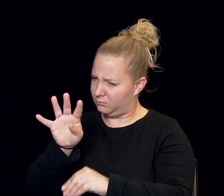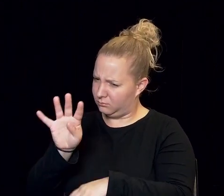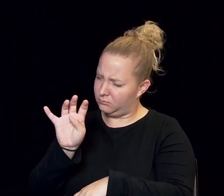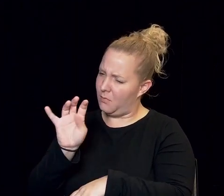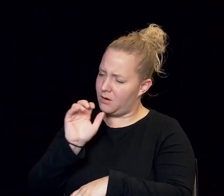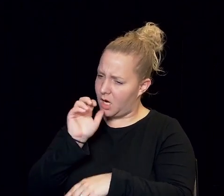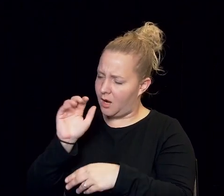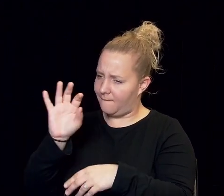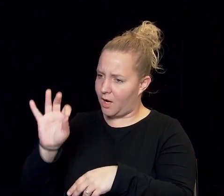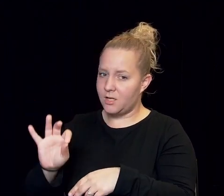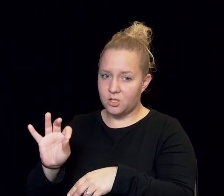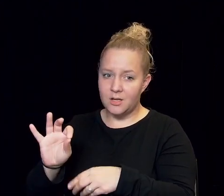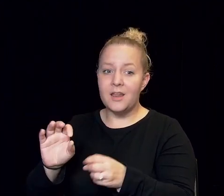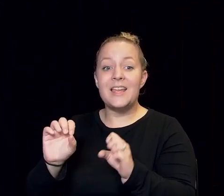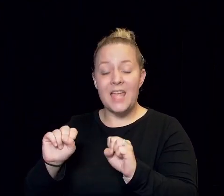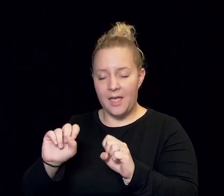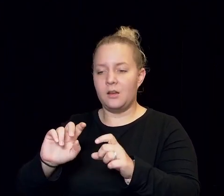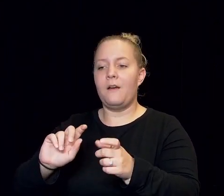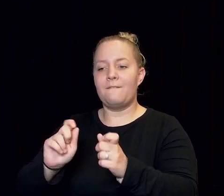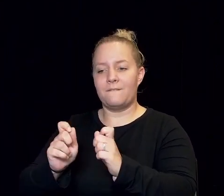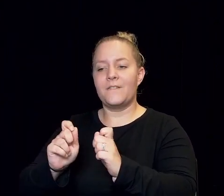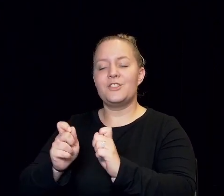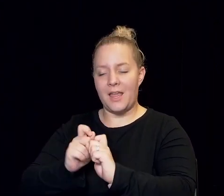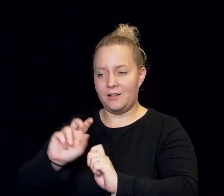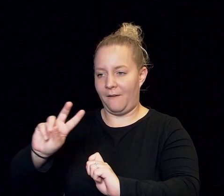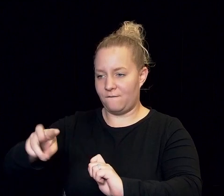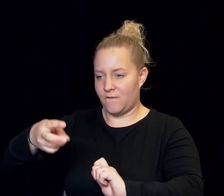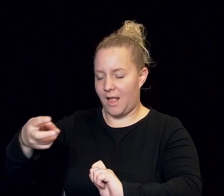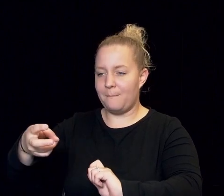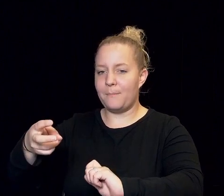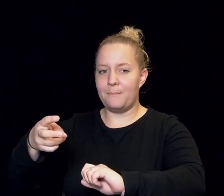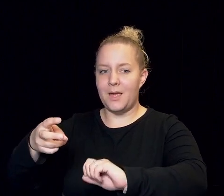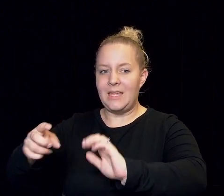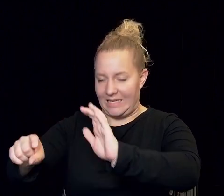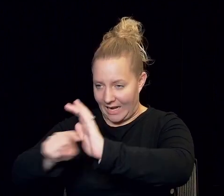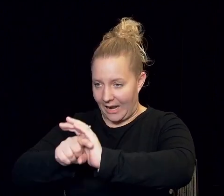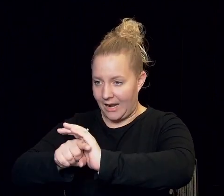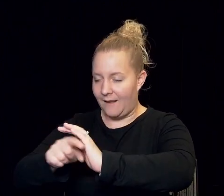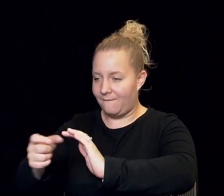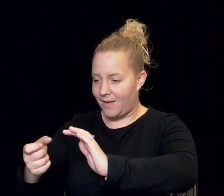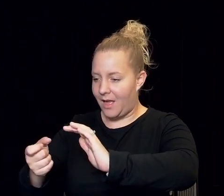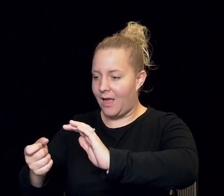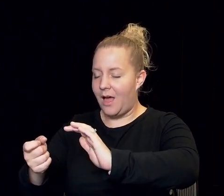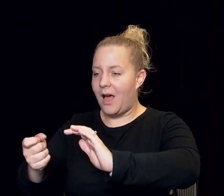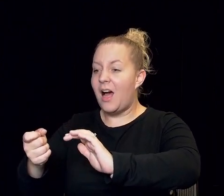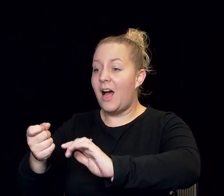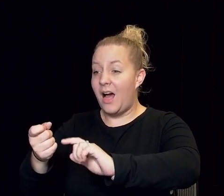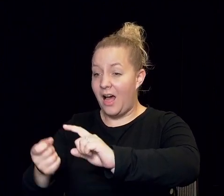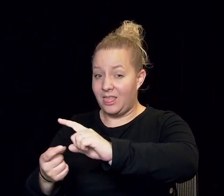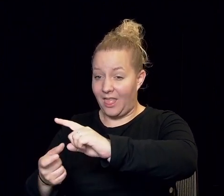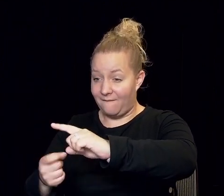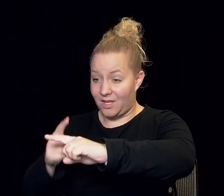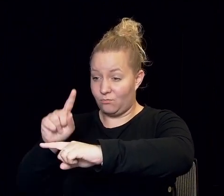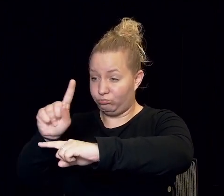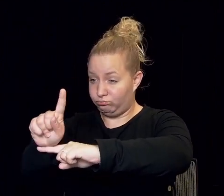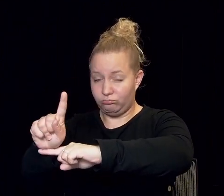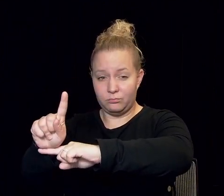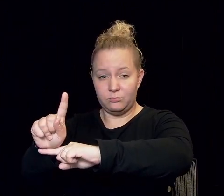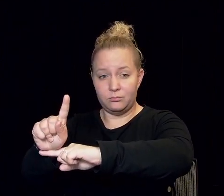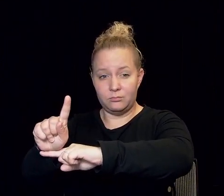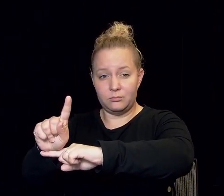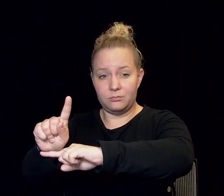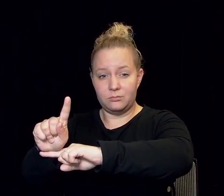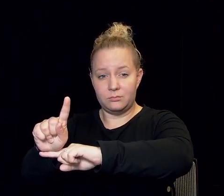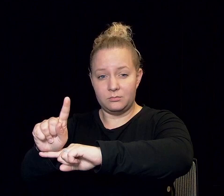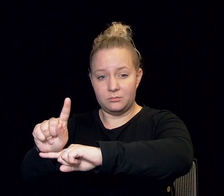1 to create a quick fraction. So -11 over 1. But we're actually going to flip that for division. So I'm going to put that